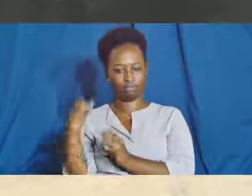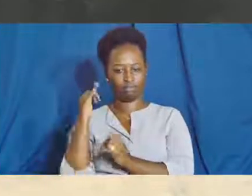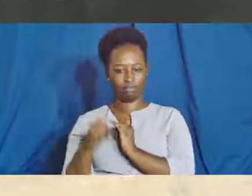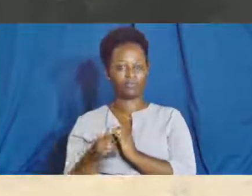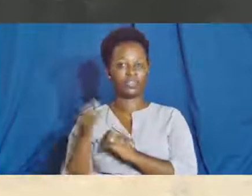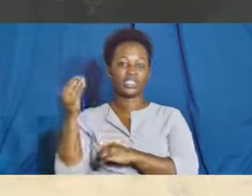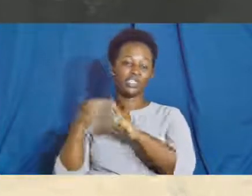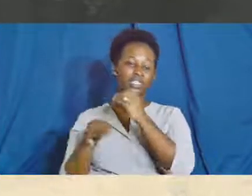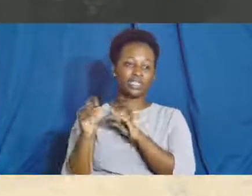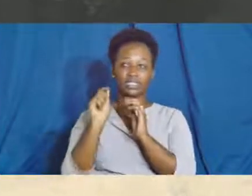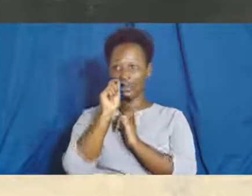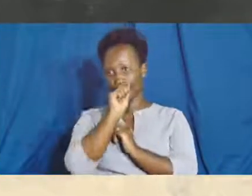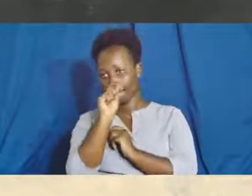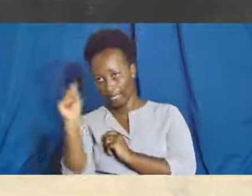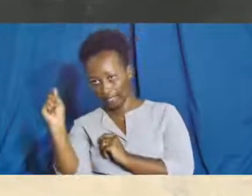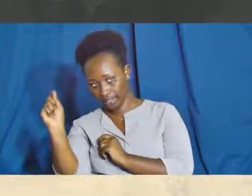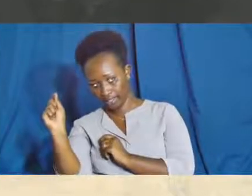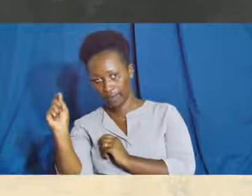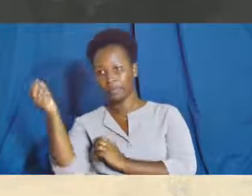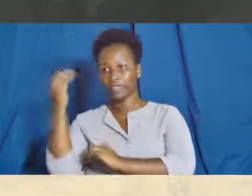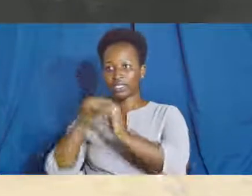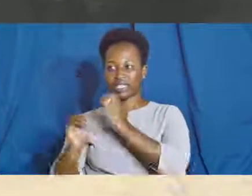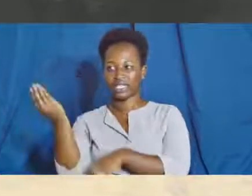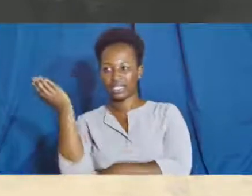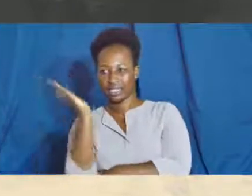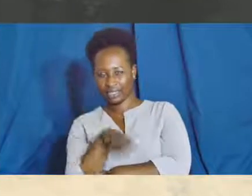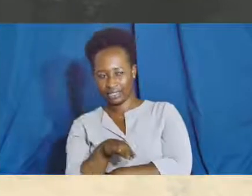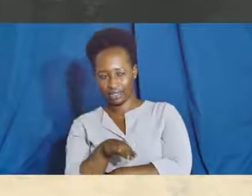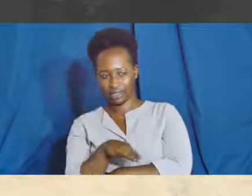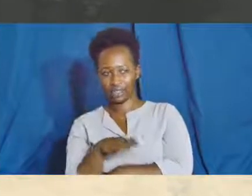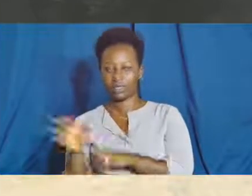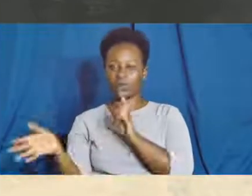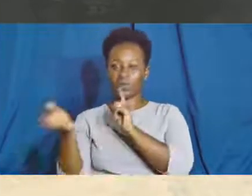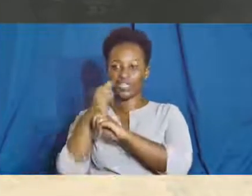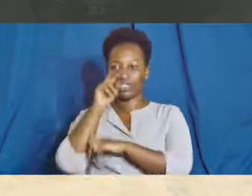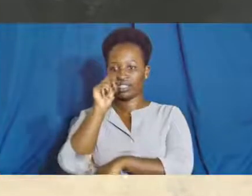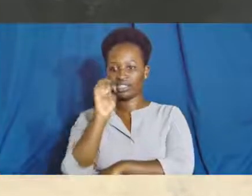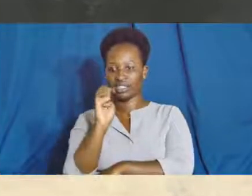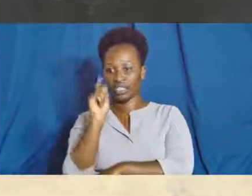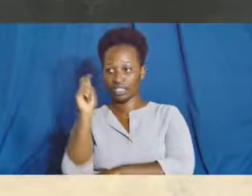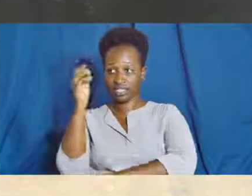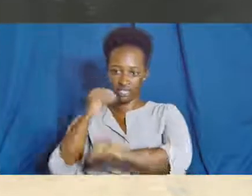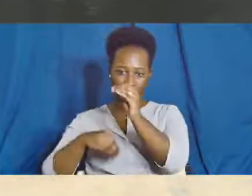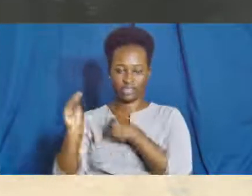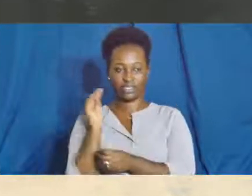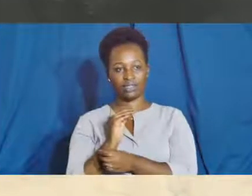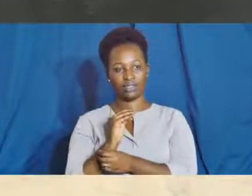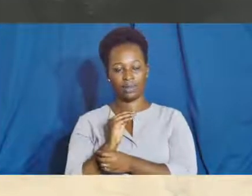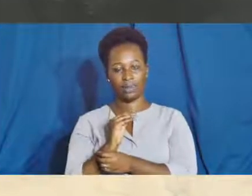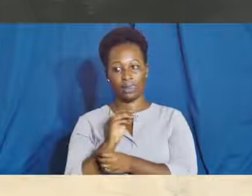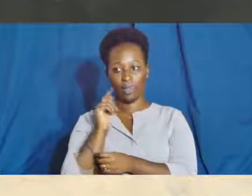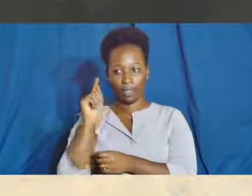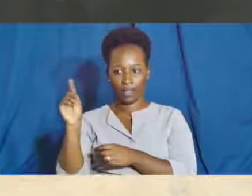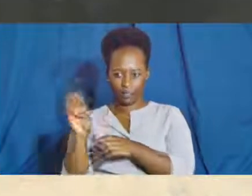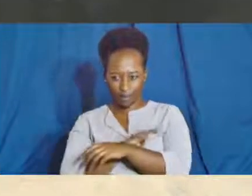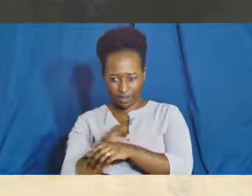Sales minus sales returns, you get net sales, actual goods that the business